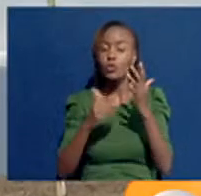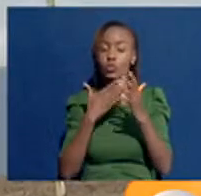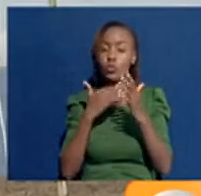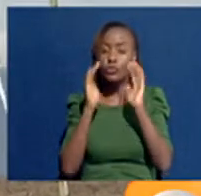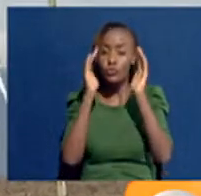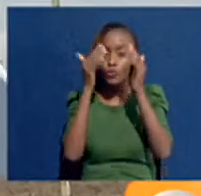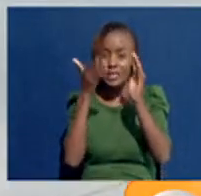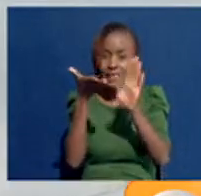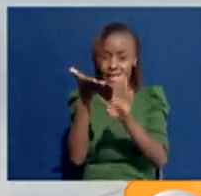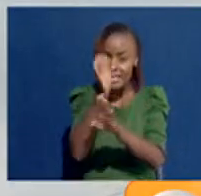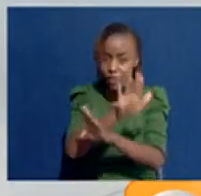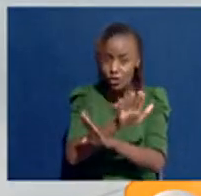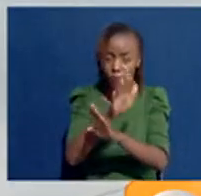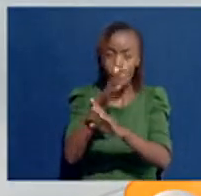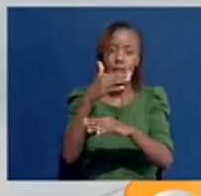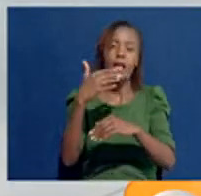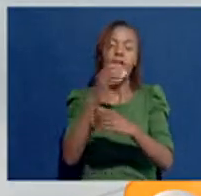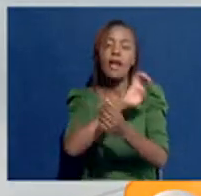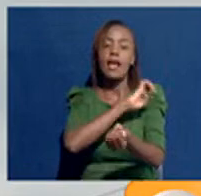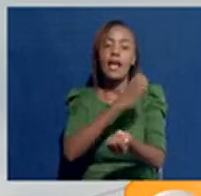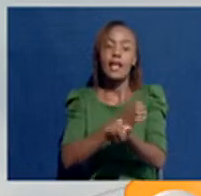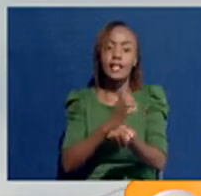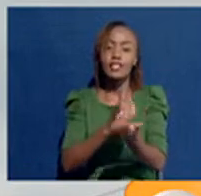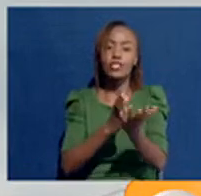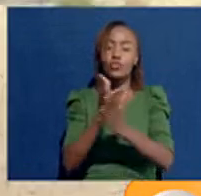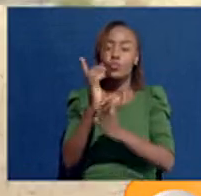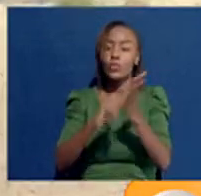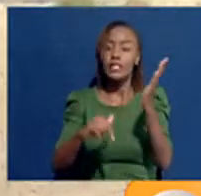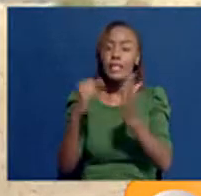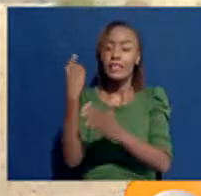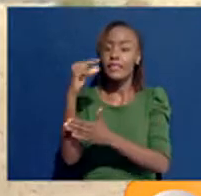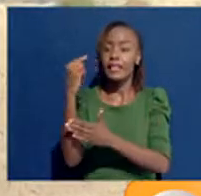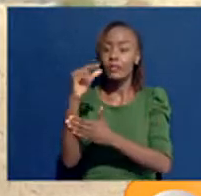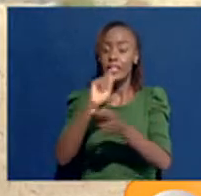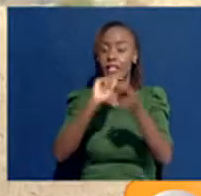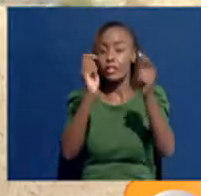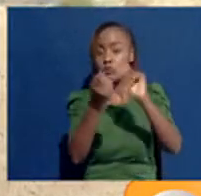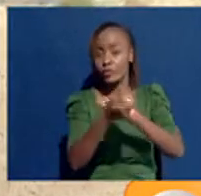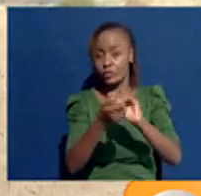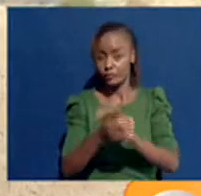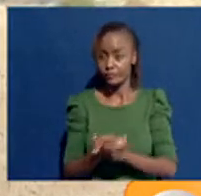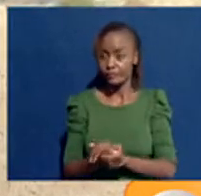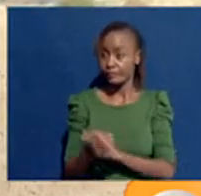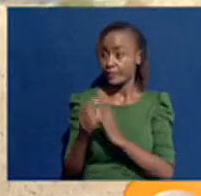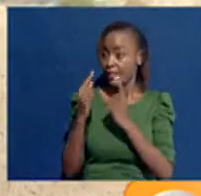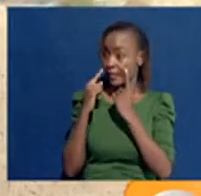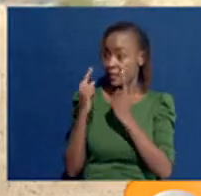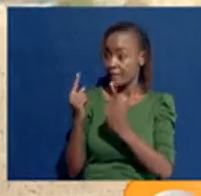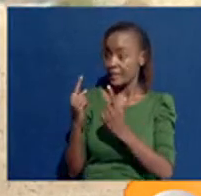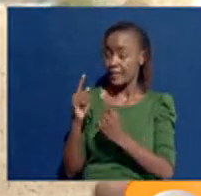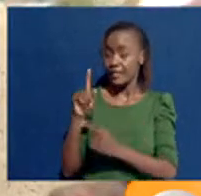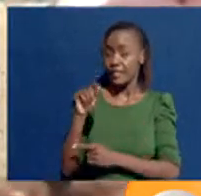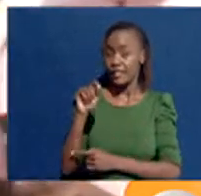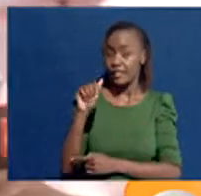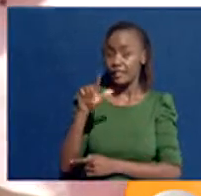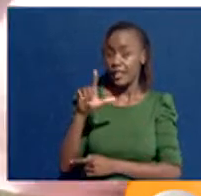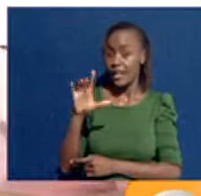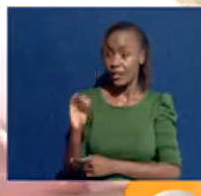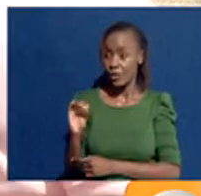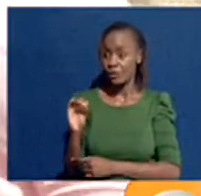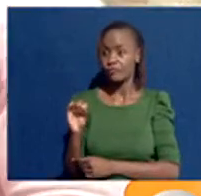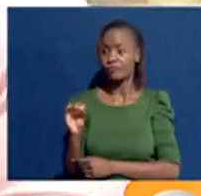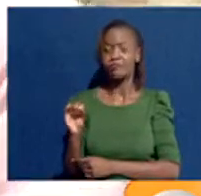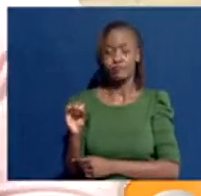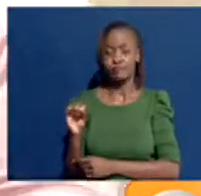renewable energy through the Green Revolution. Despite Tullow Oil pumping billions of shillings